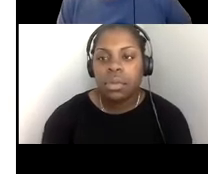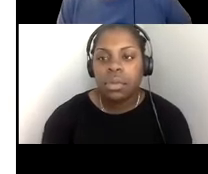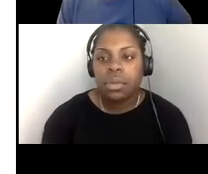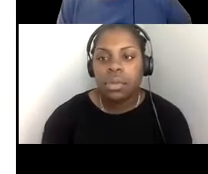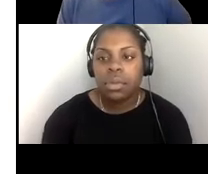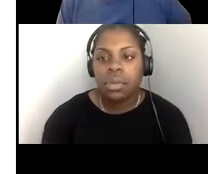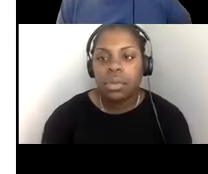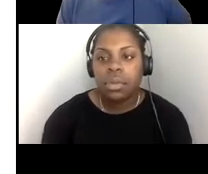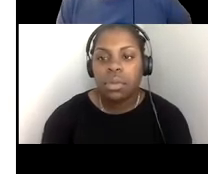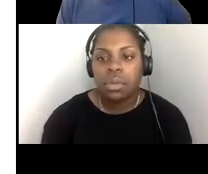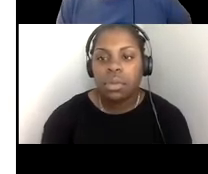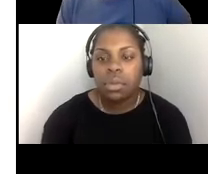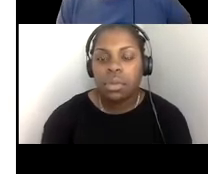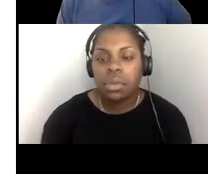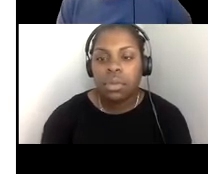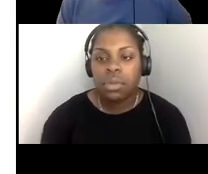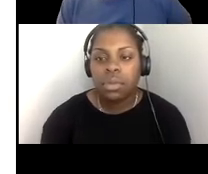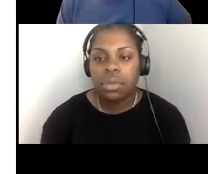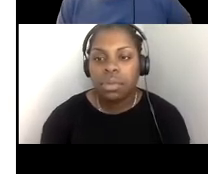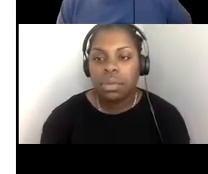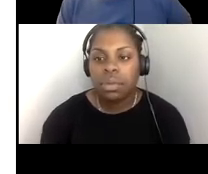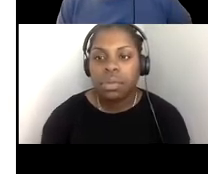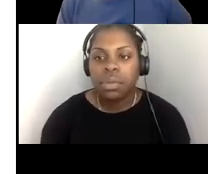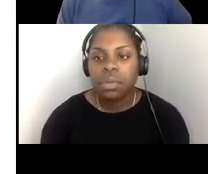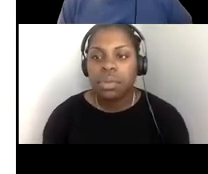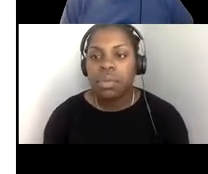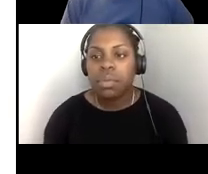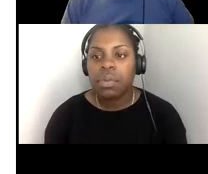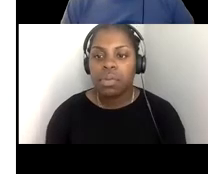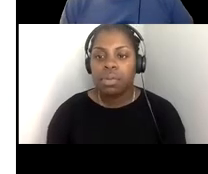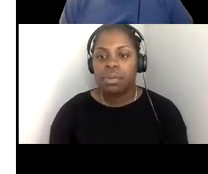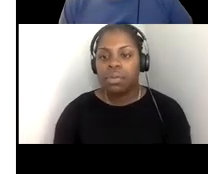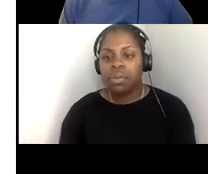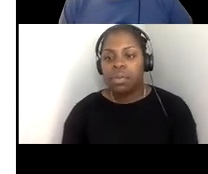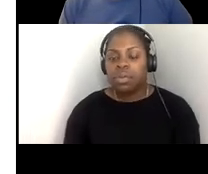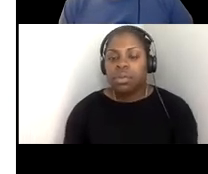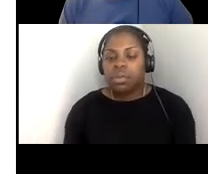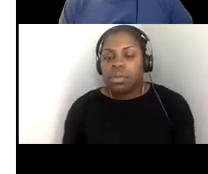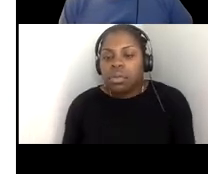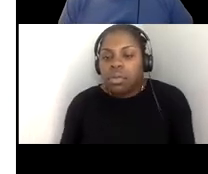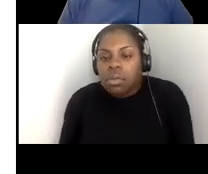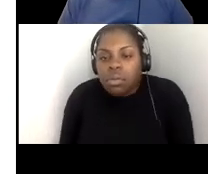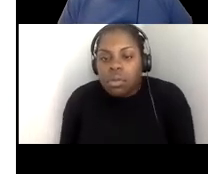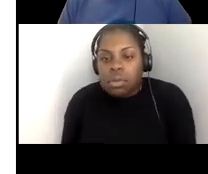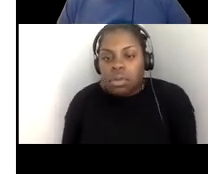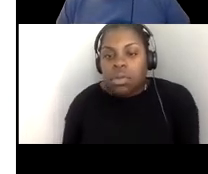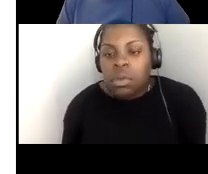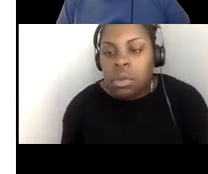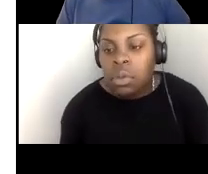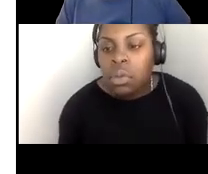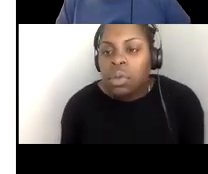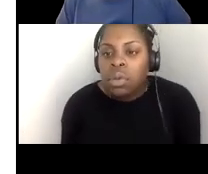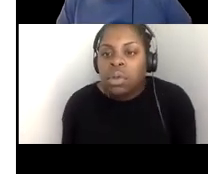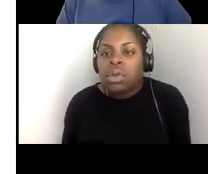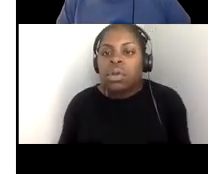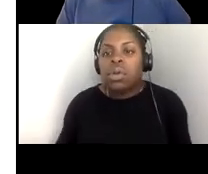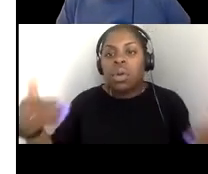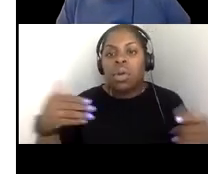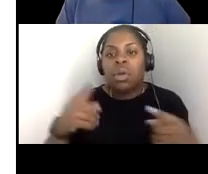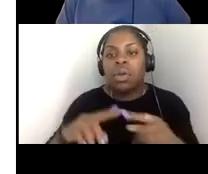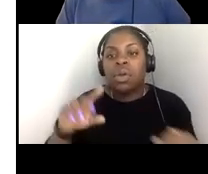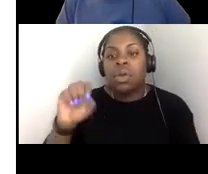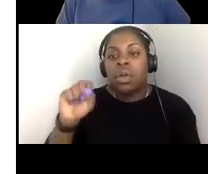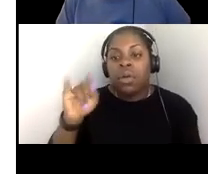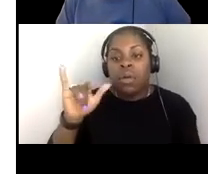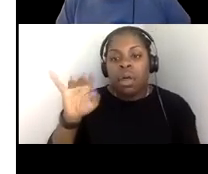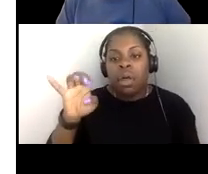Well, Welcome to Song. Song's been a great crusader